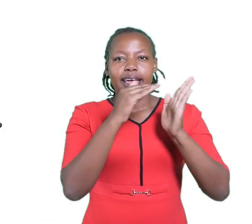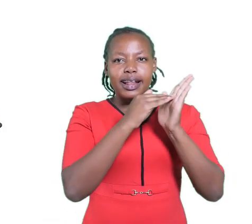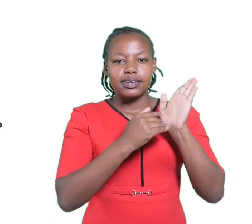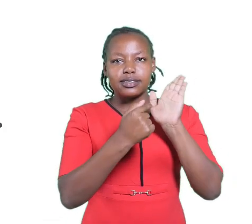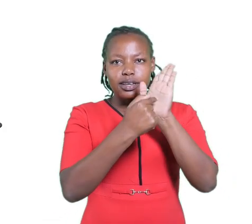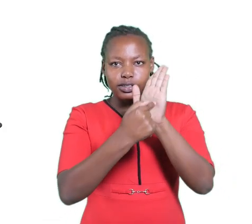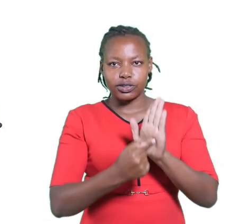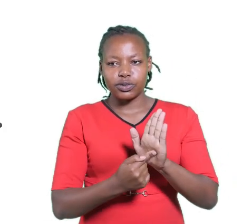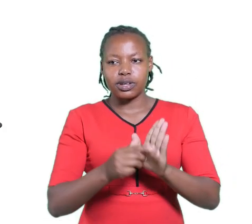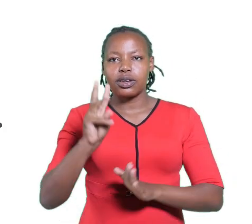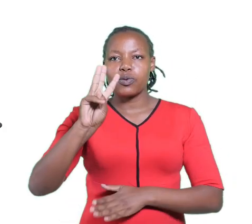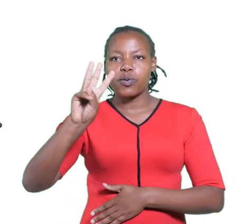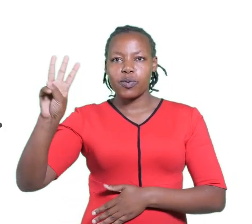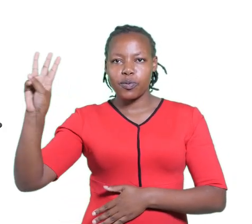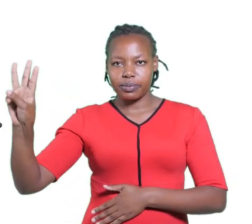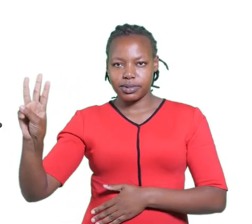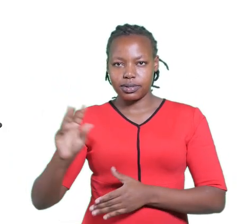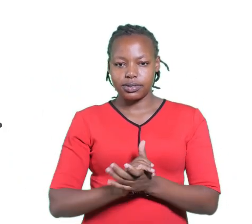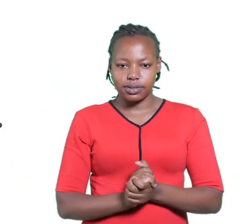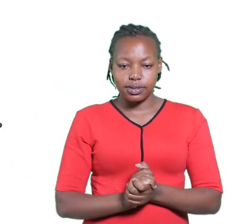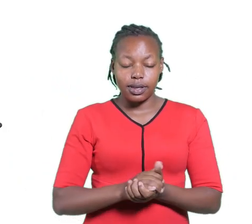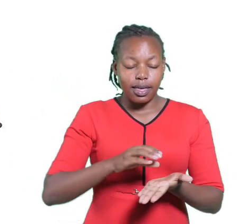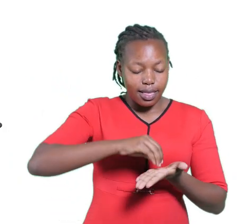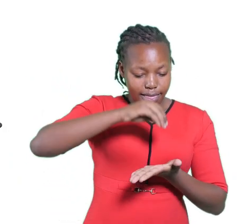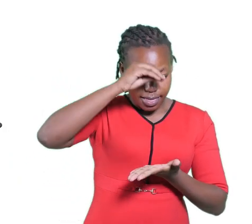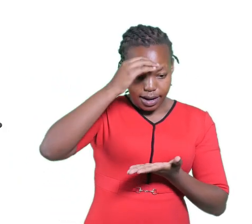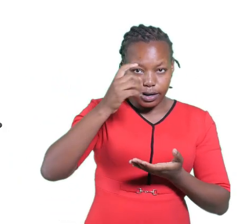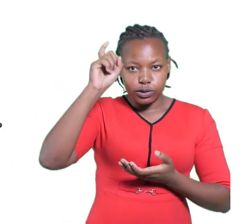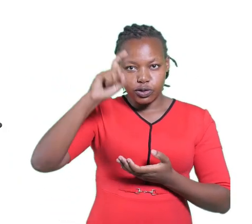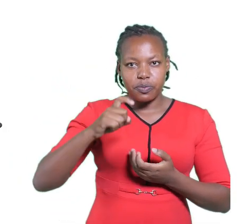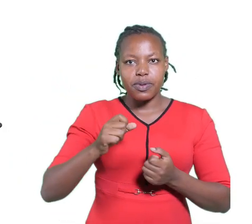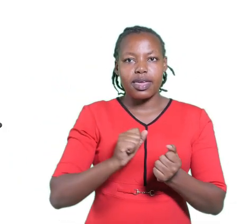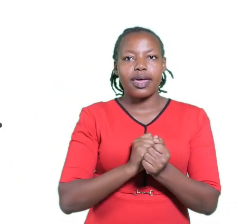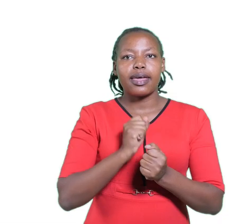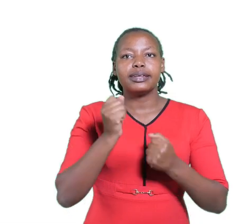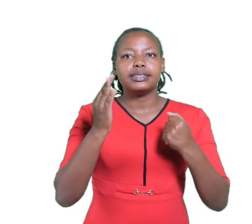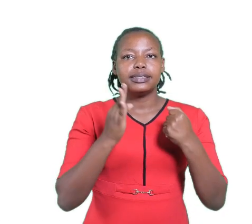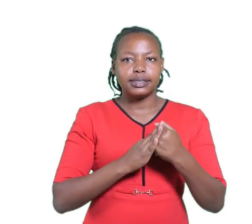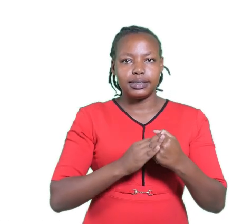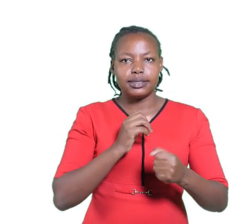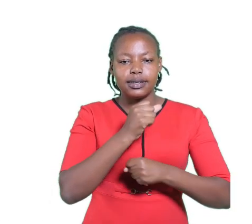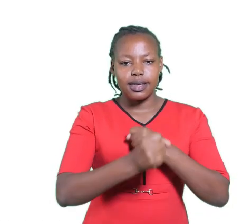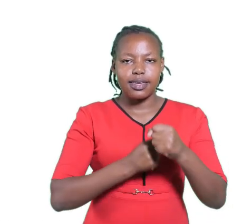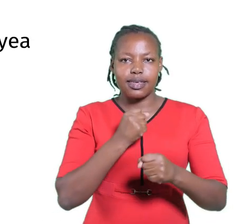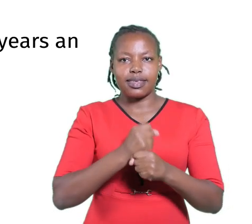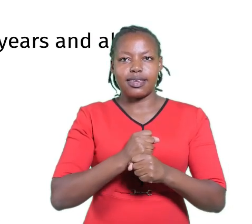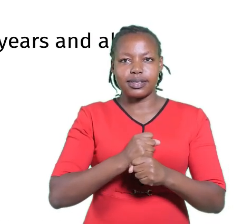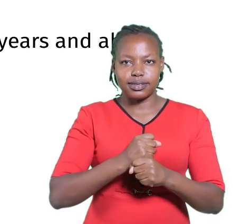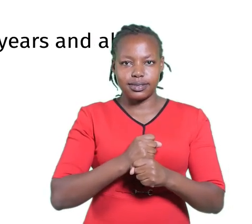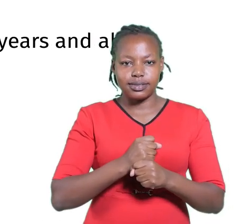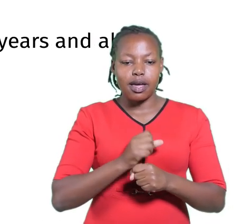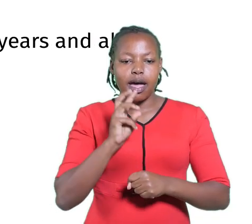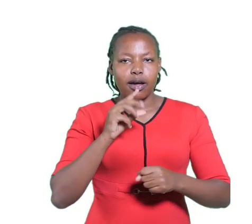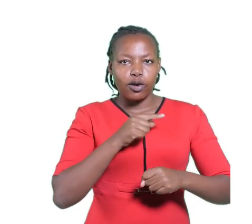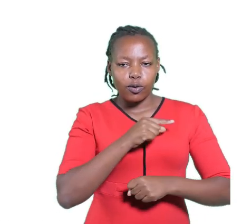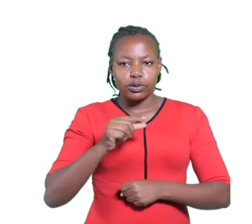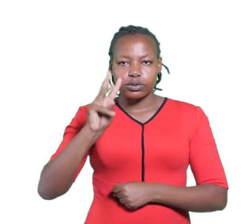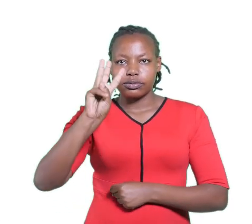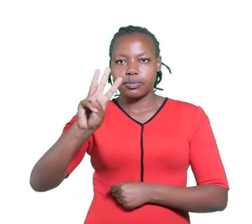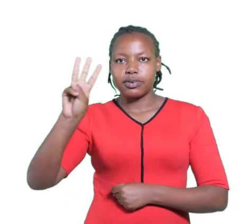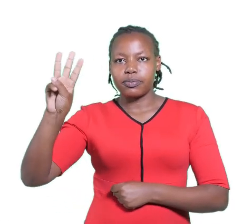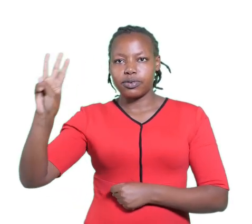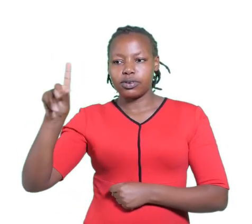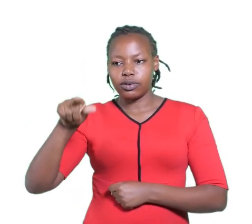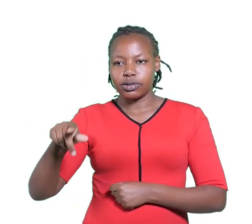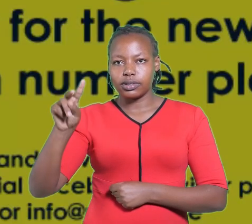school. List is available on the NTSA website. The learner should be 18 years and above. Visit